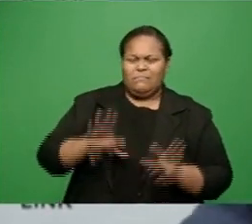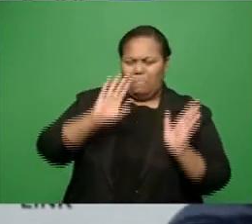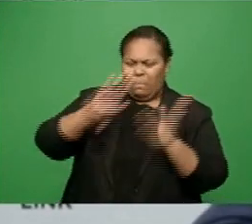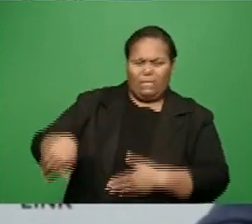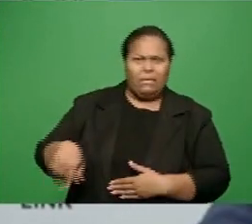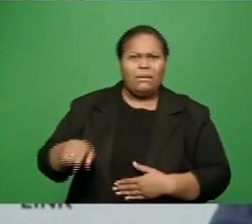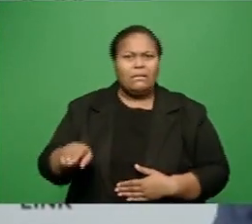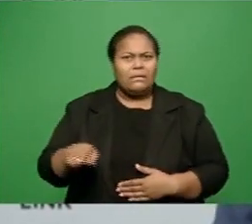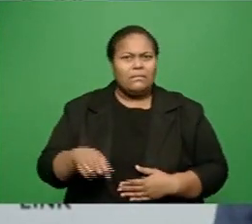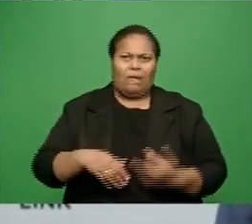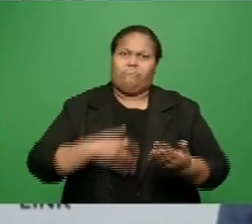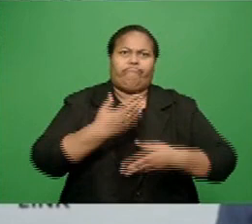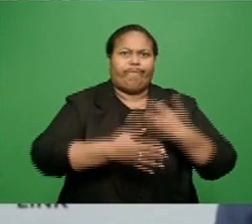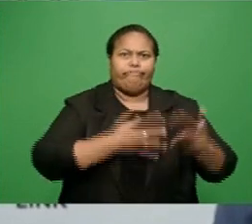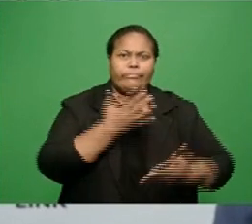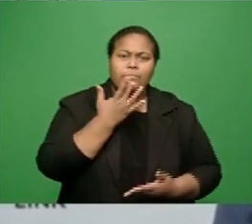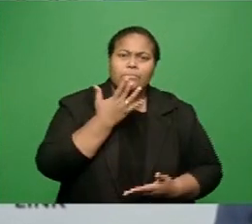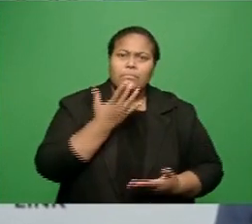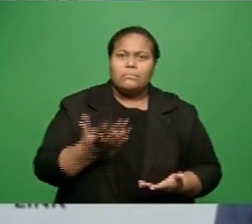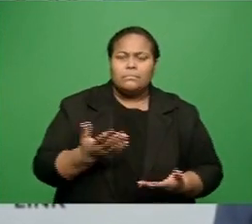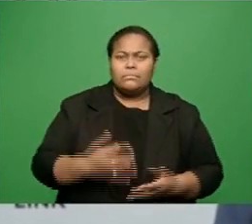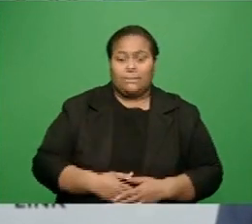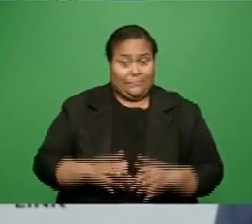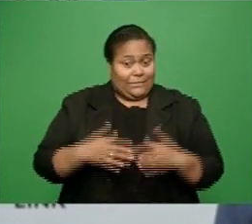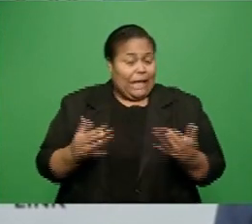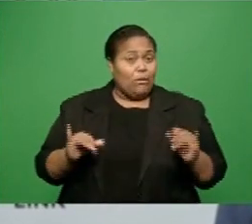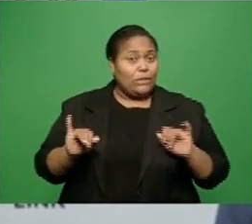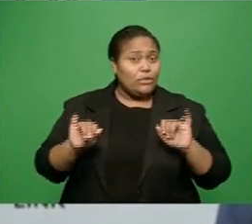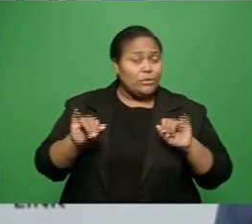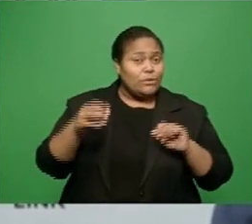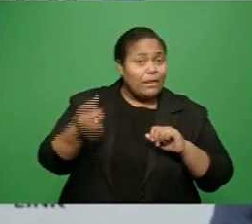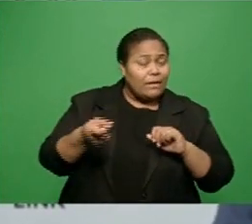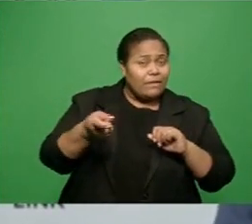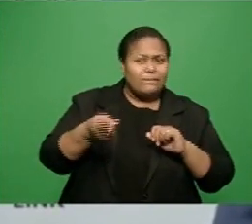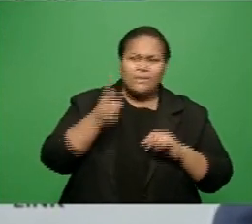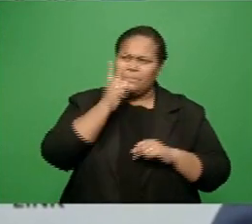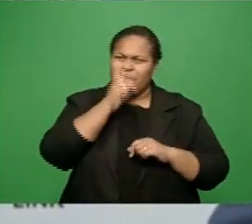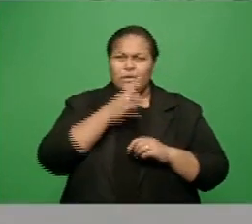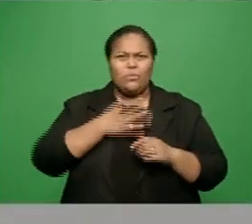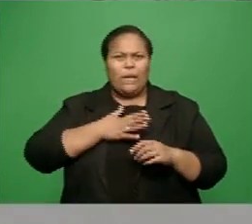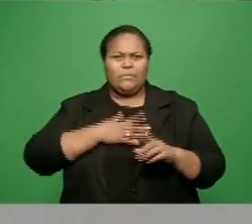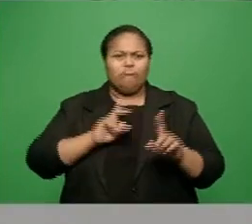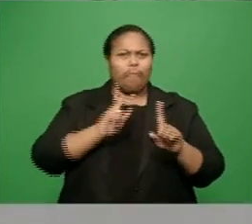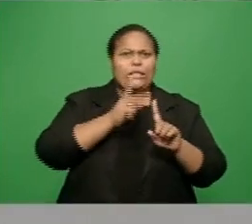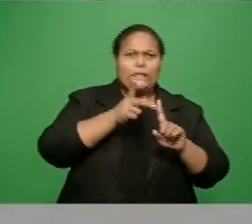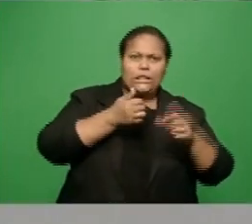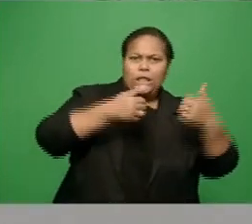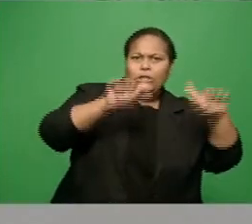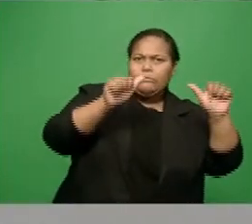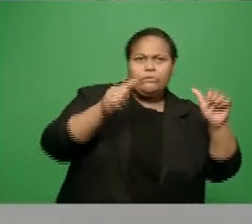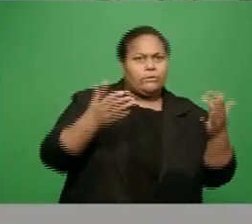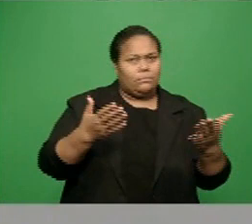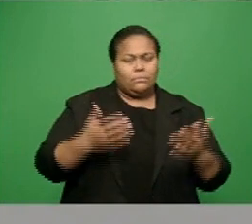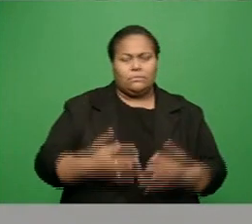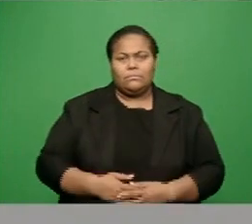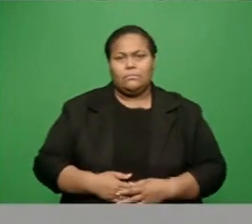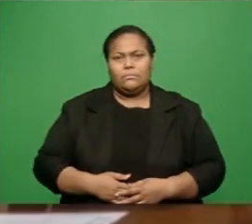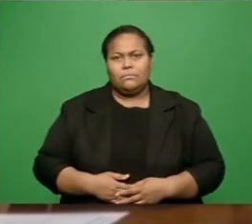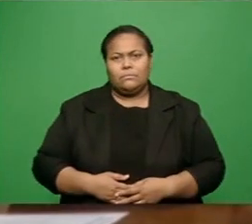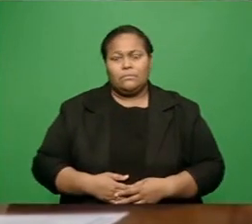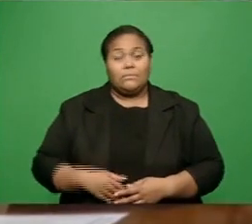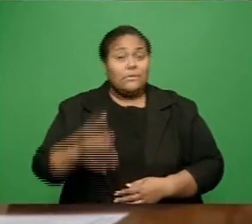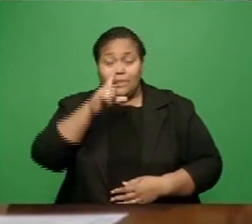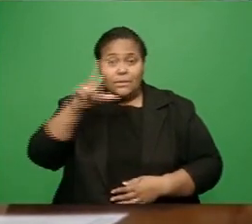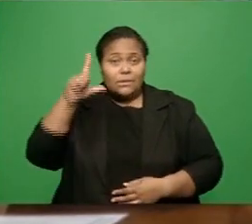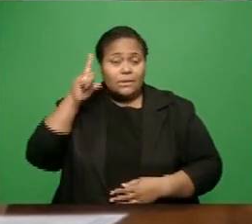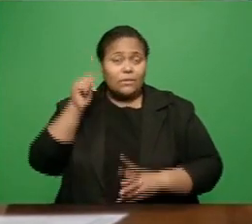with all these issues coming up now, I think people are looking for political mileage. It was also stated yesterday